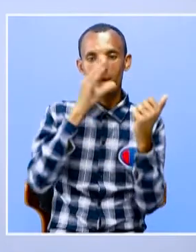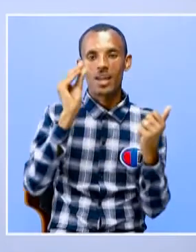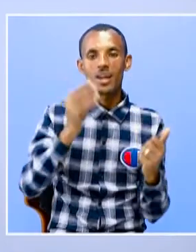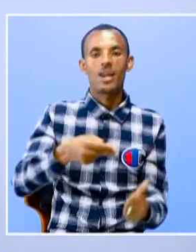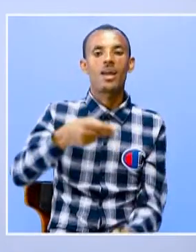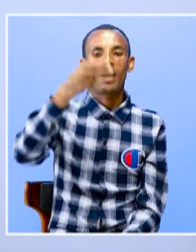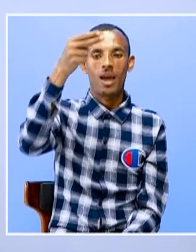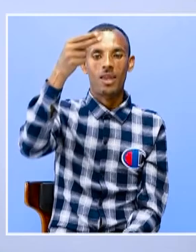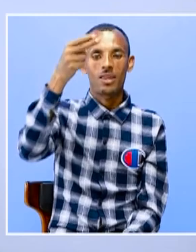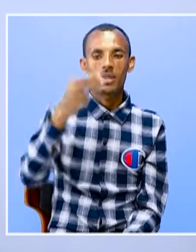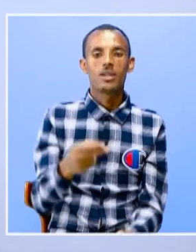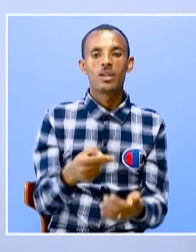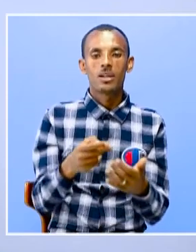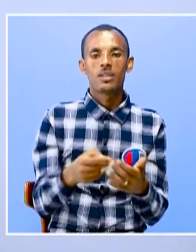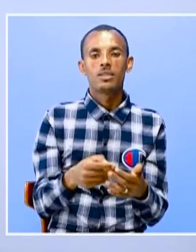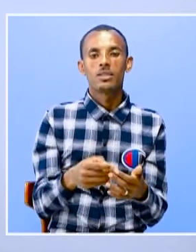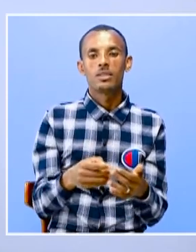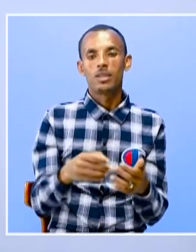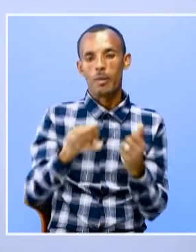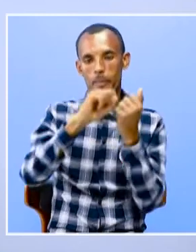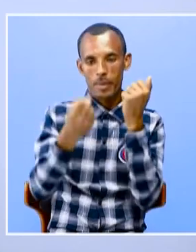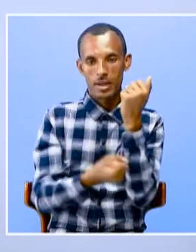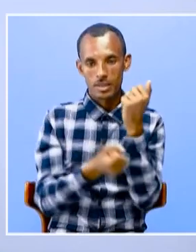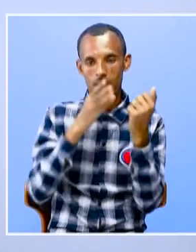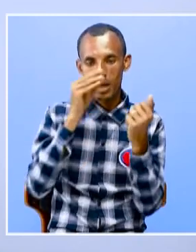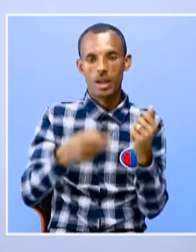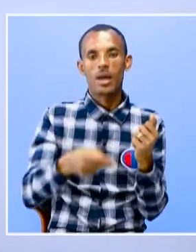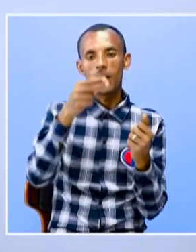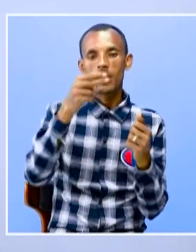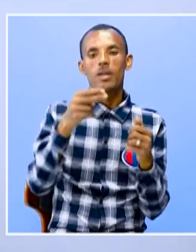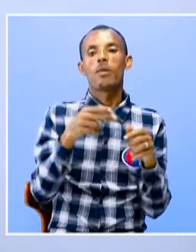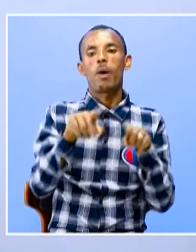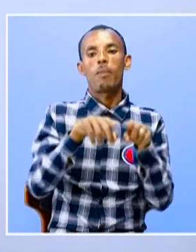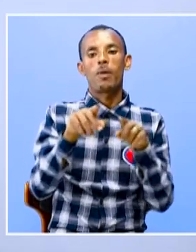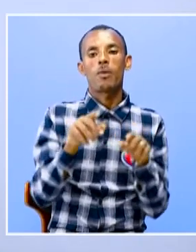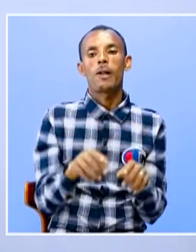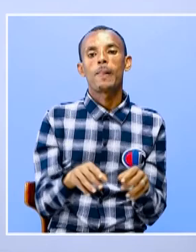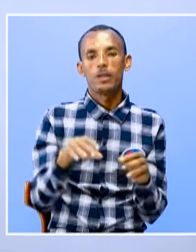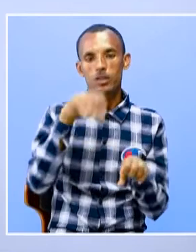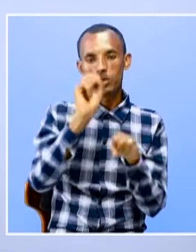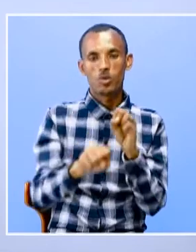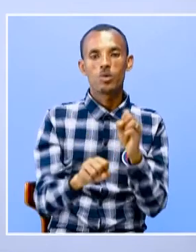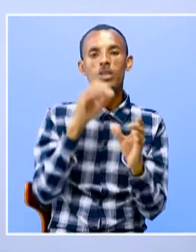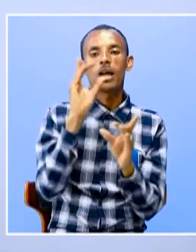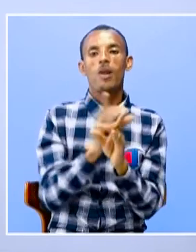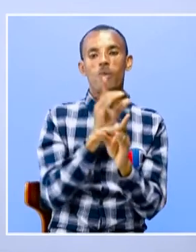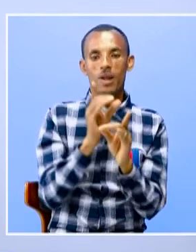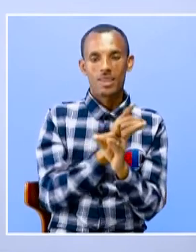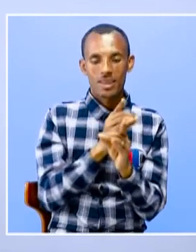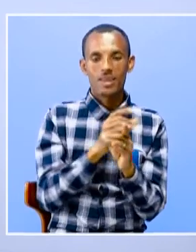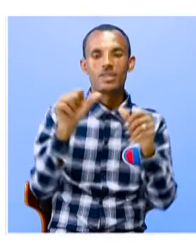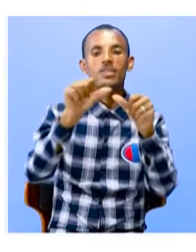Base and height, here you can see that the base and height are perpendicular. So, to calculate the